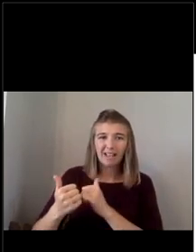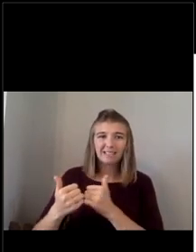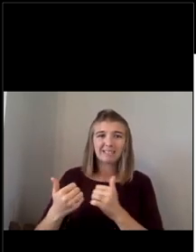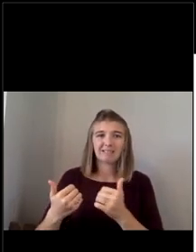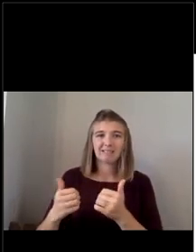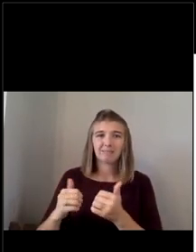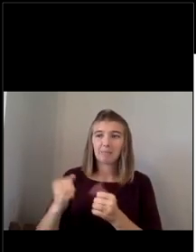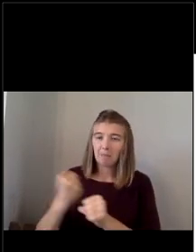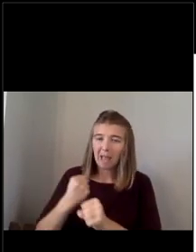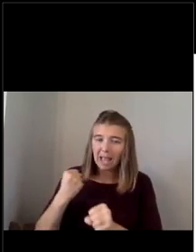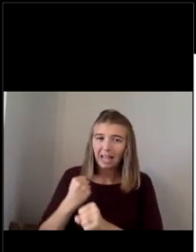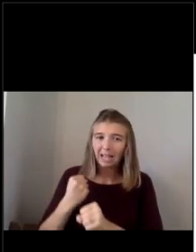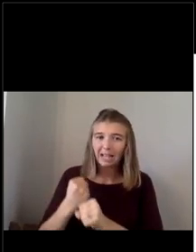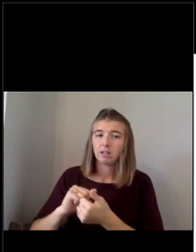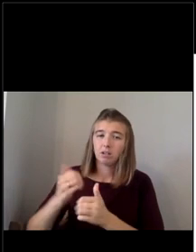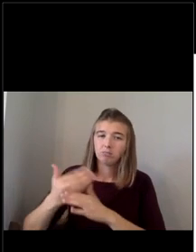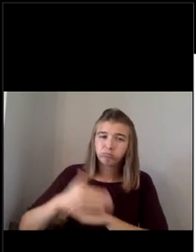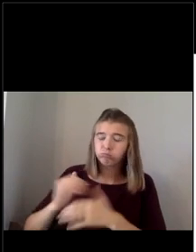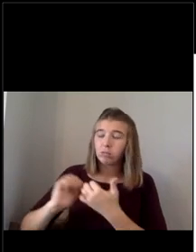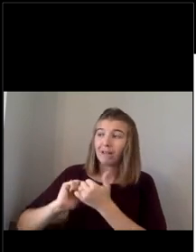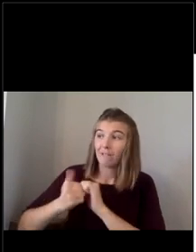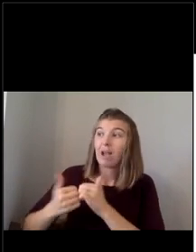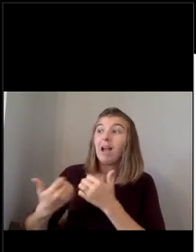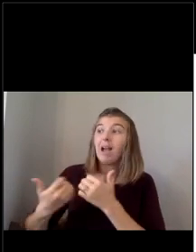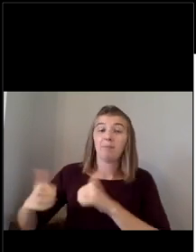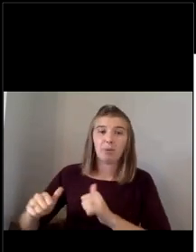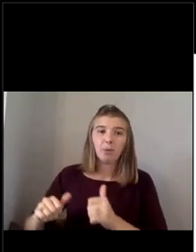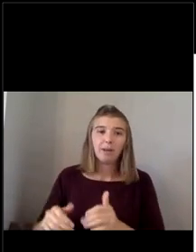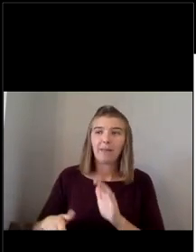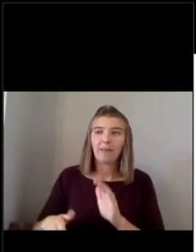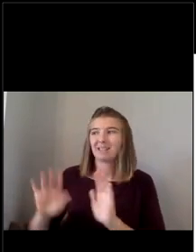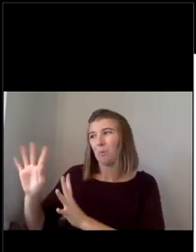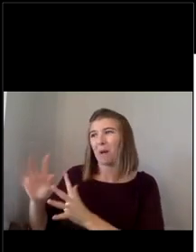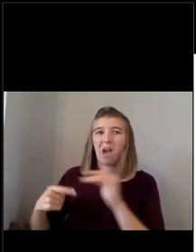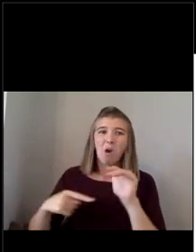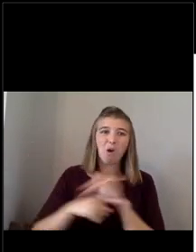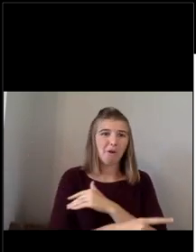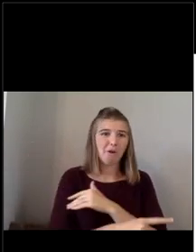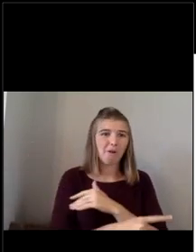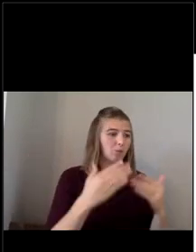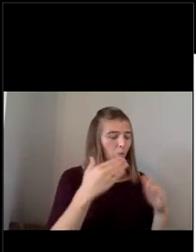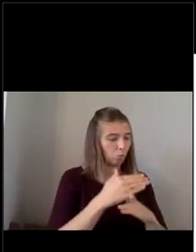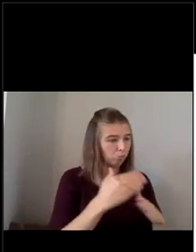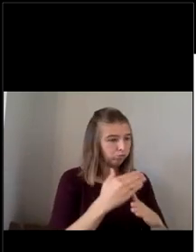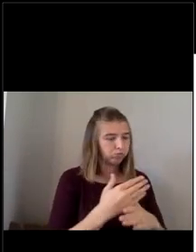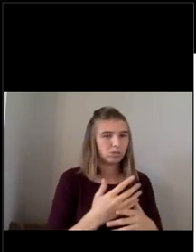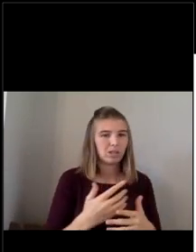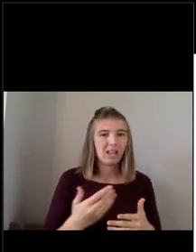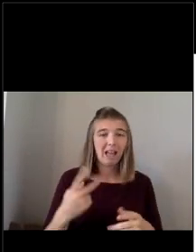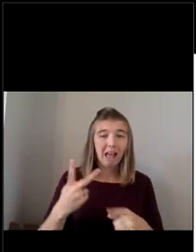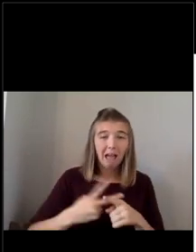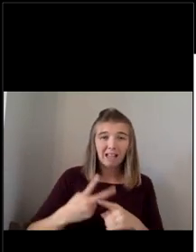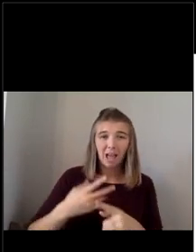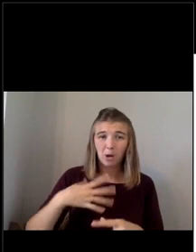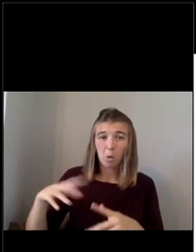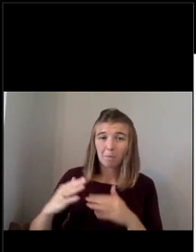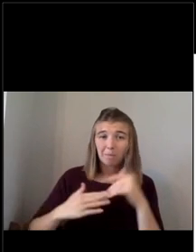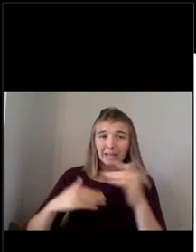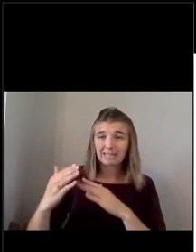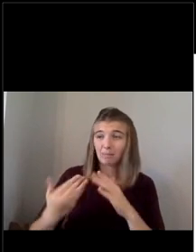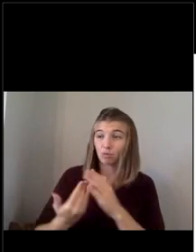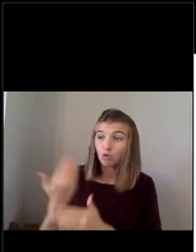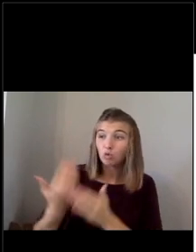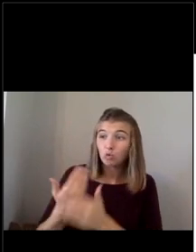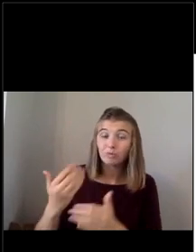effort of doing it again when you have so much work to do doesn't really seem worth it. Socializing